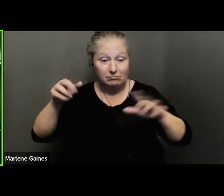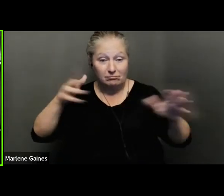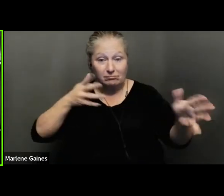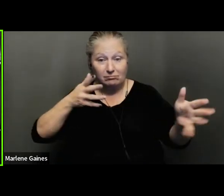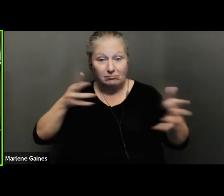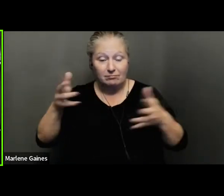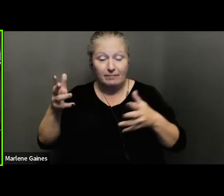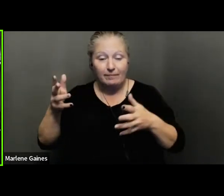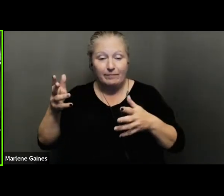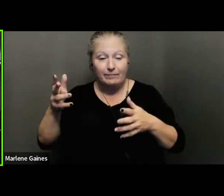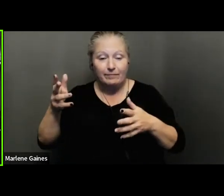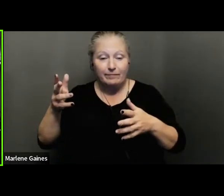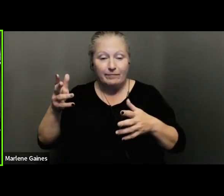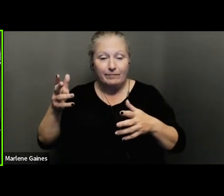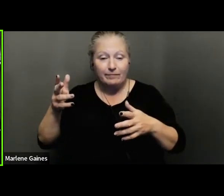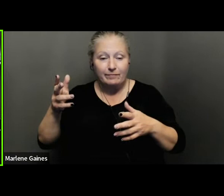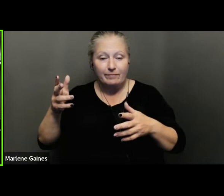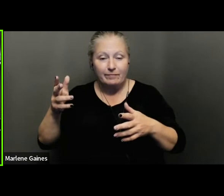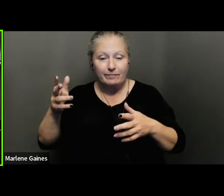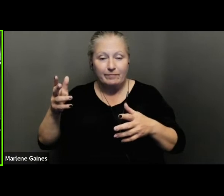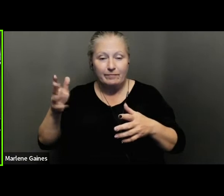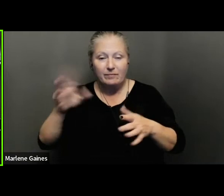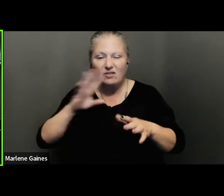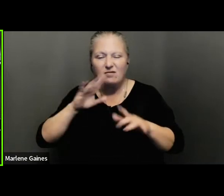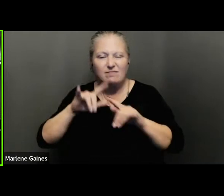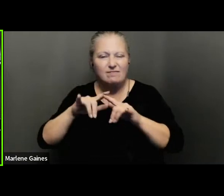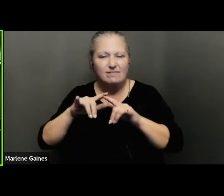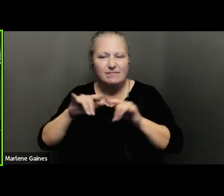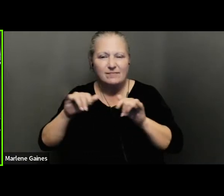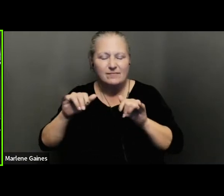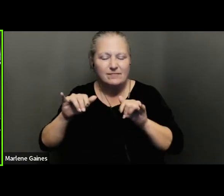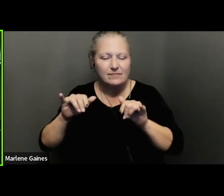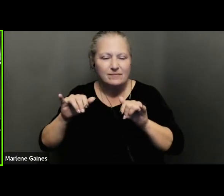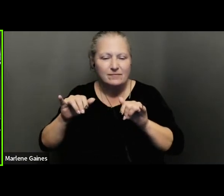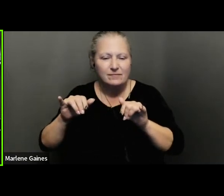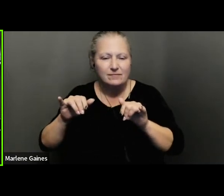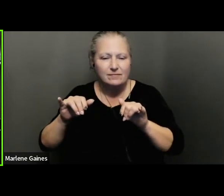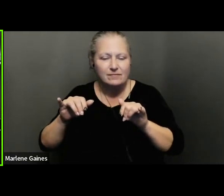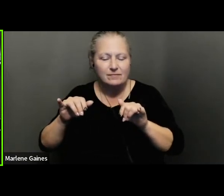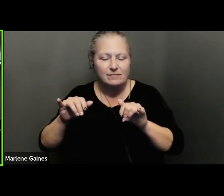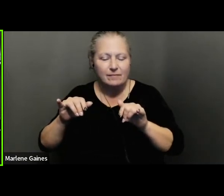That's true. I didn't see Yeah, but that was Oh, earlier. dead. I don't know if Which it's is still. right now. Oh, it's gone. Okay. It's gone.